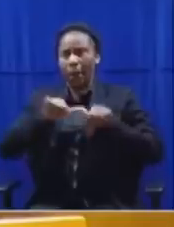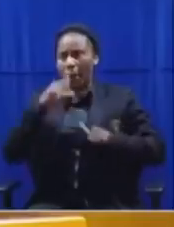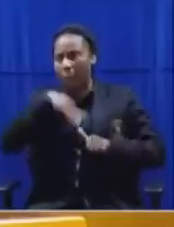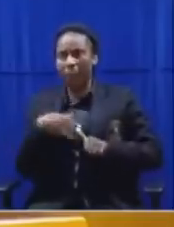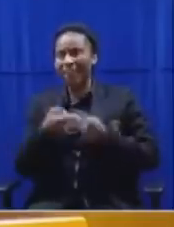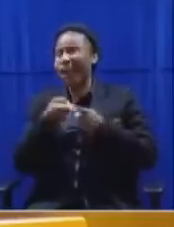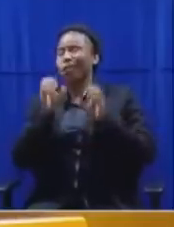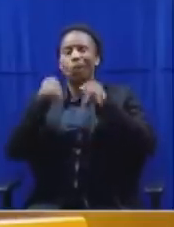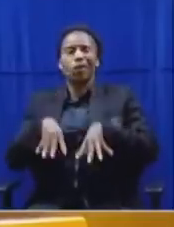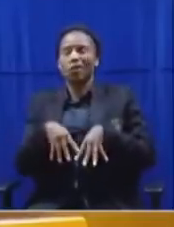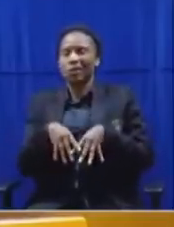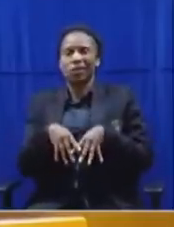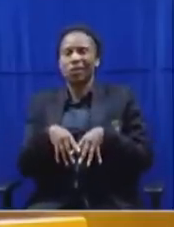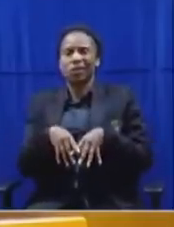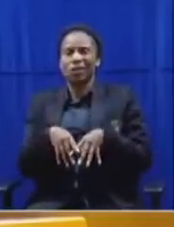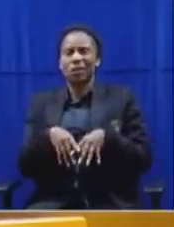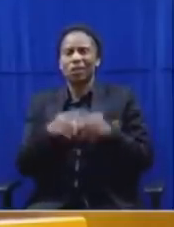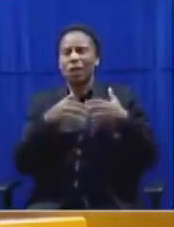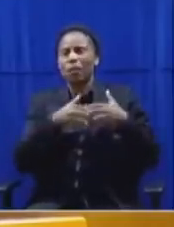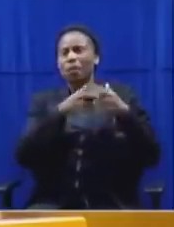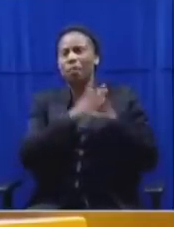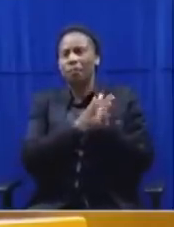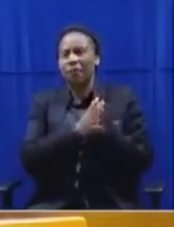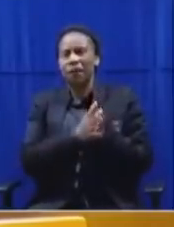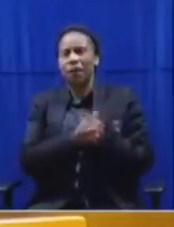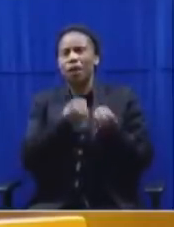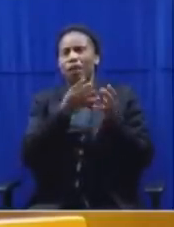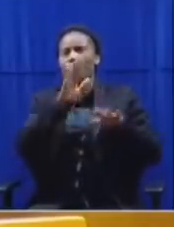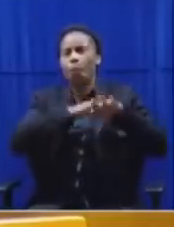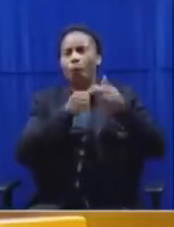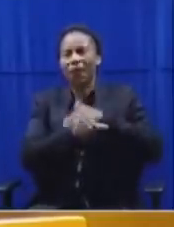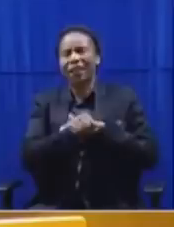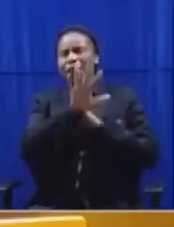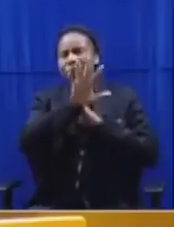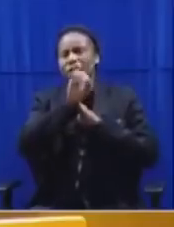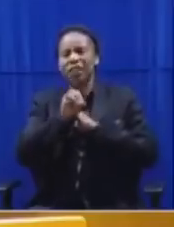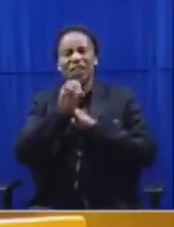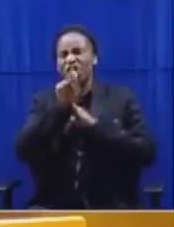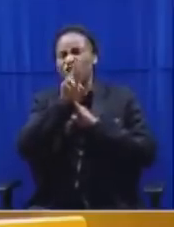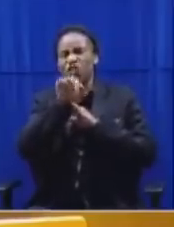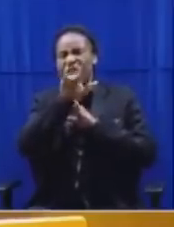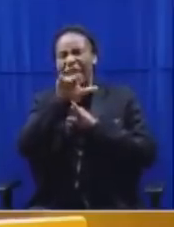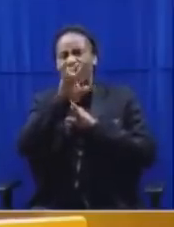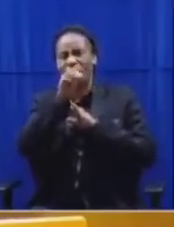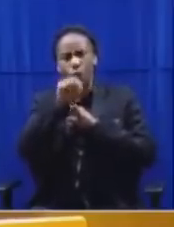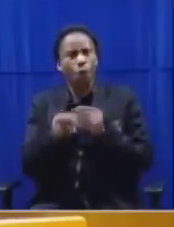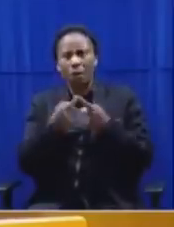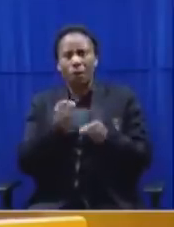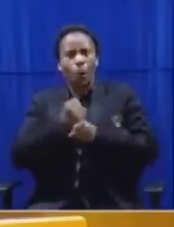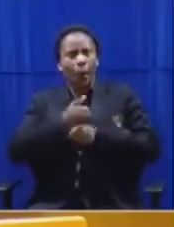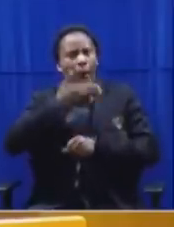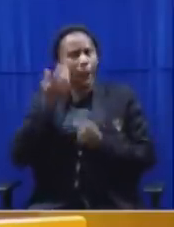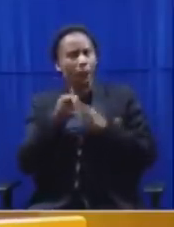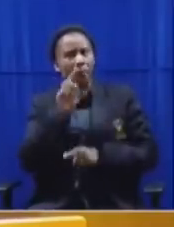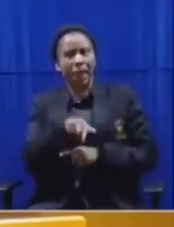It is just bloating the stock exchange to more than 15 trillion market capitalization, but there are no jobs out of that.